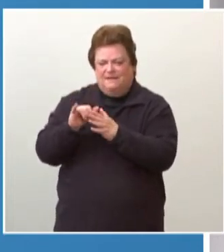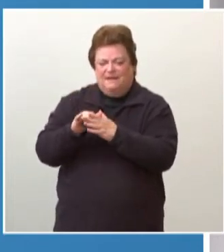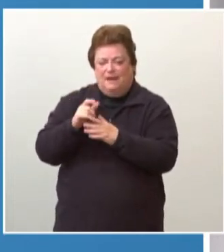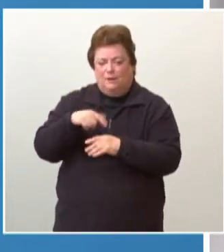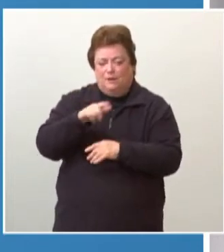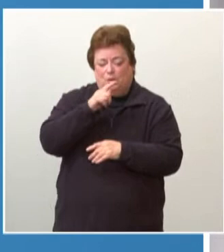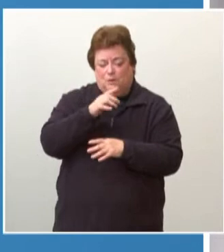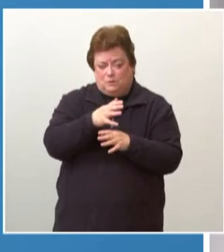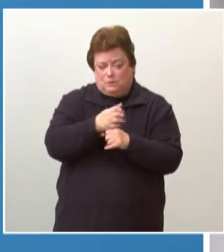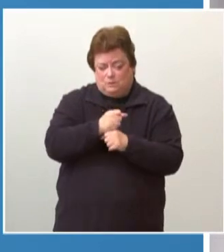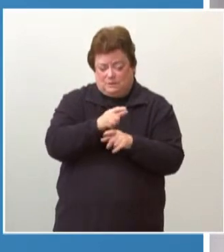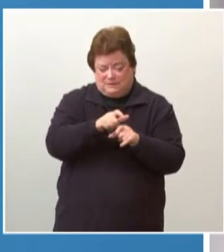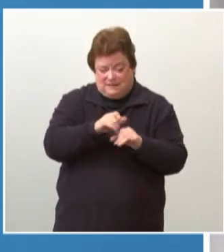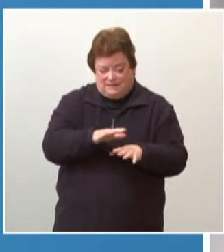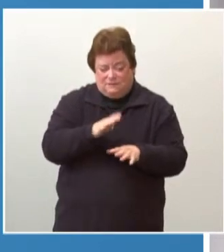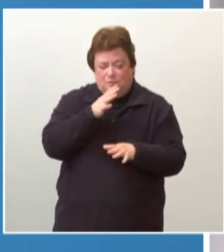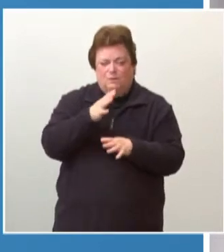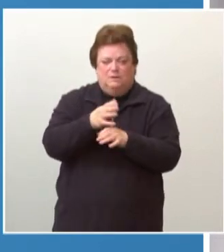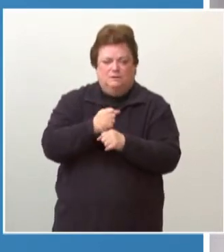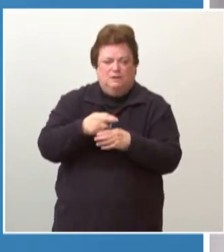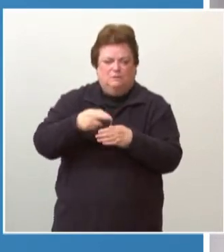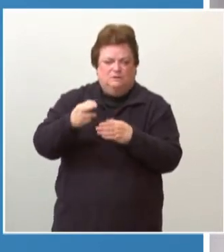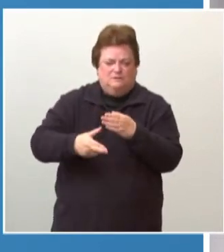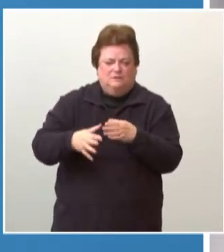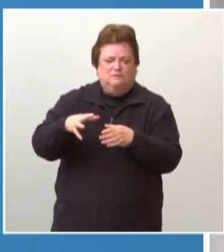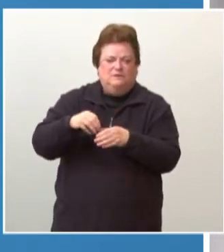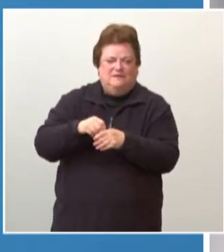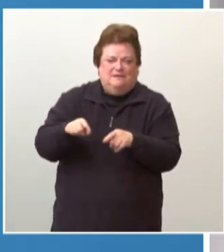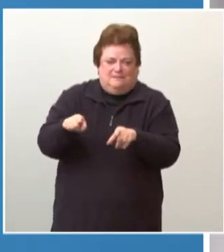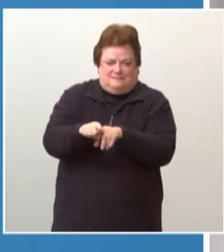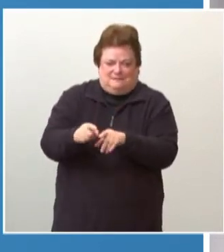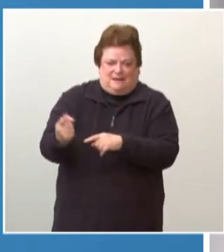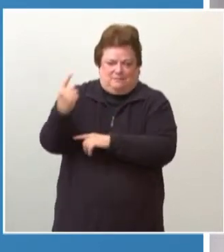will receive their results within the same day.